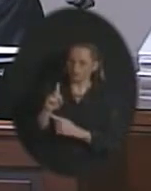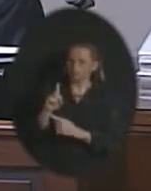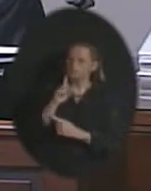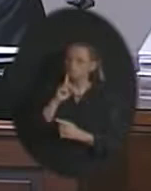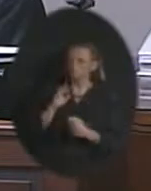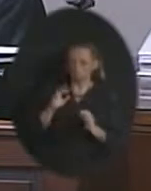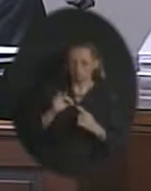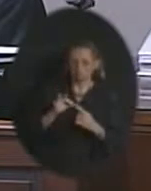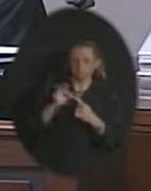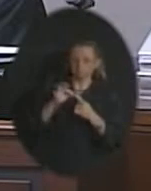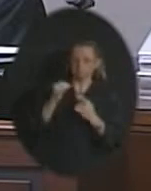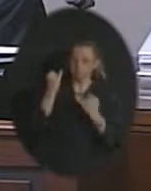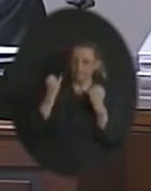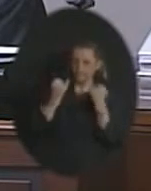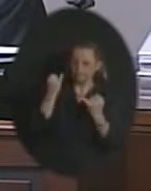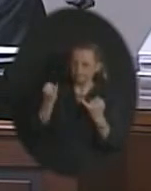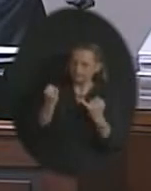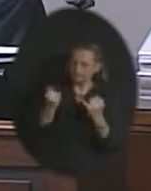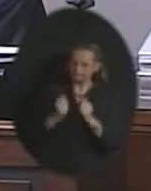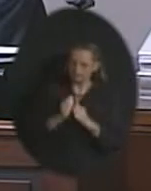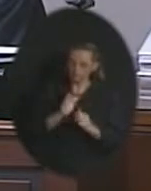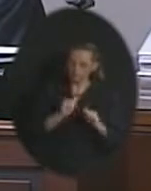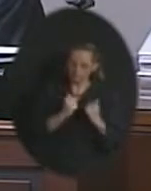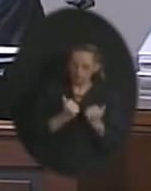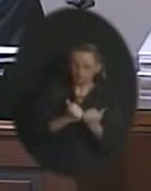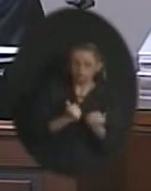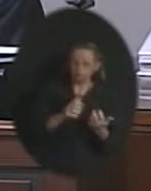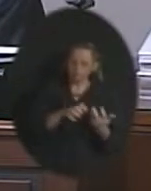agency of being able to do maybe some monitoring of